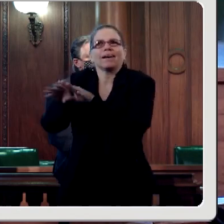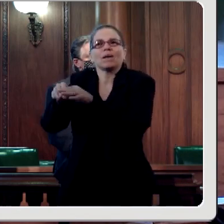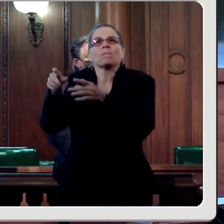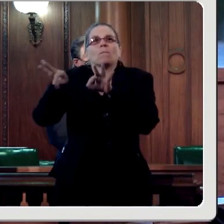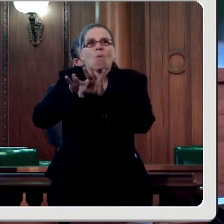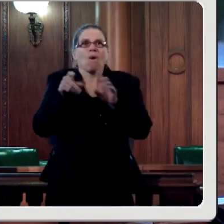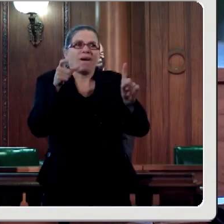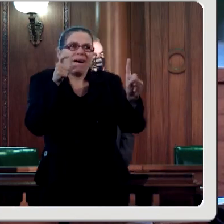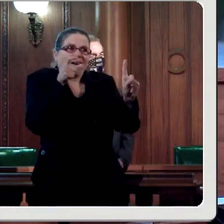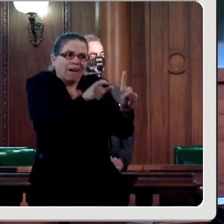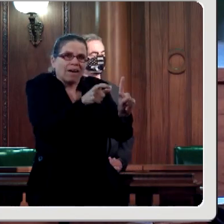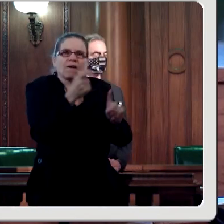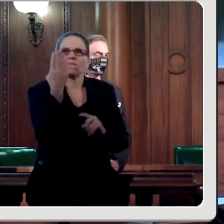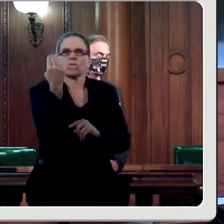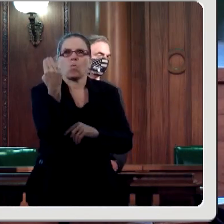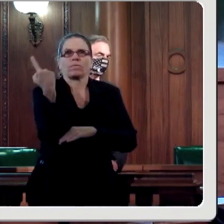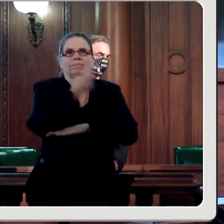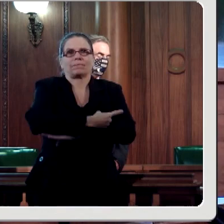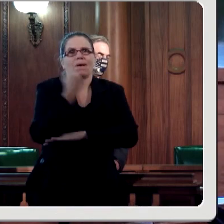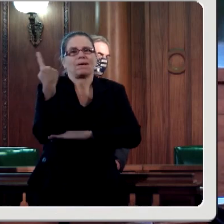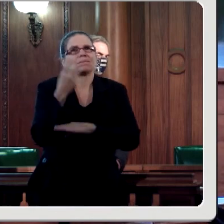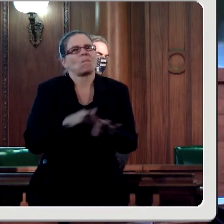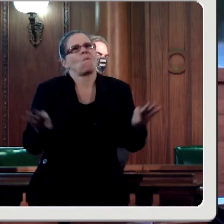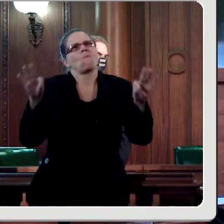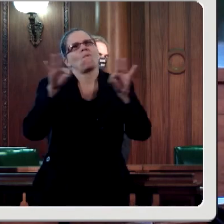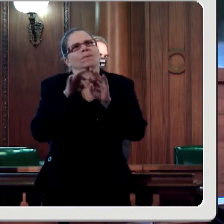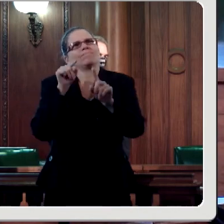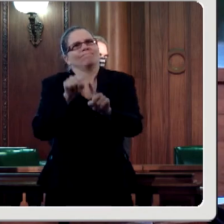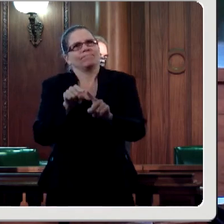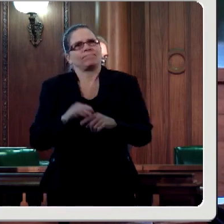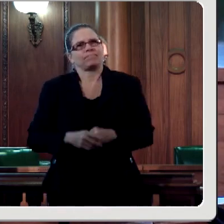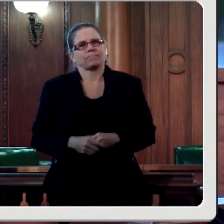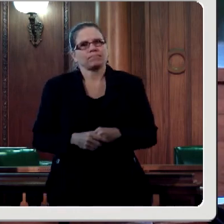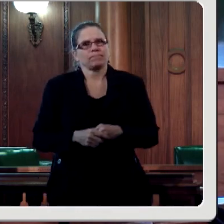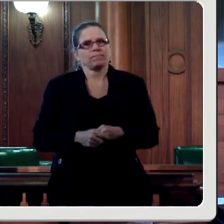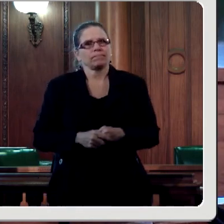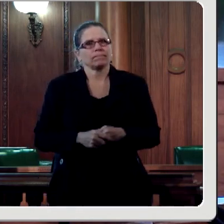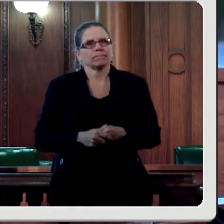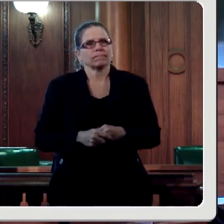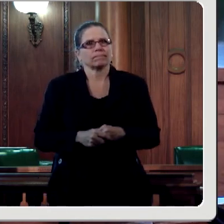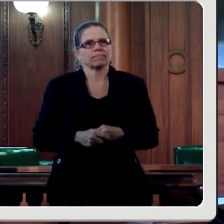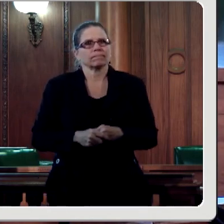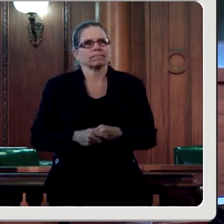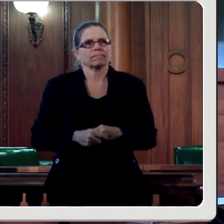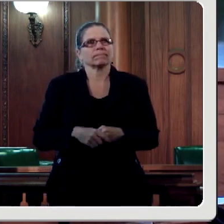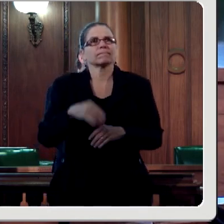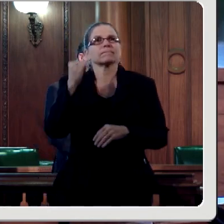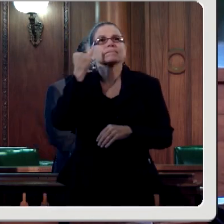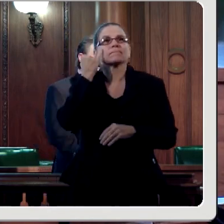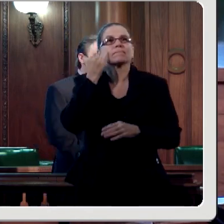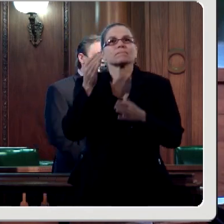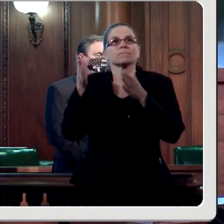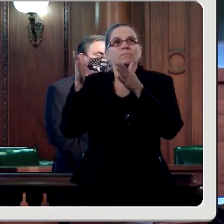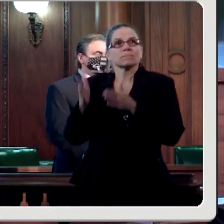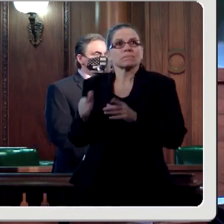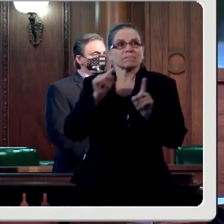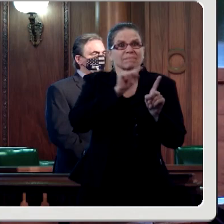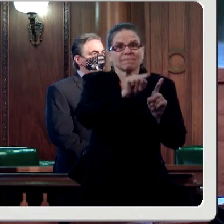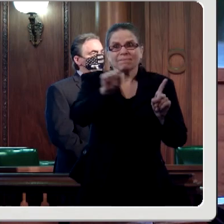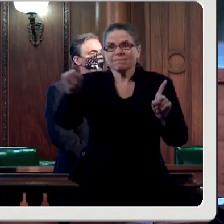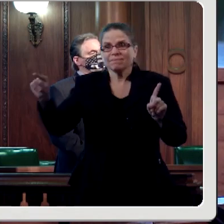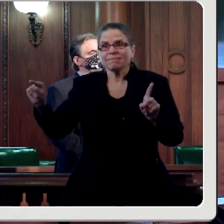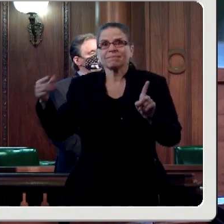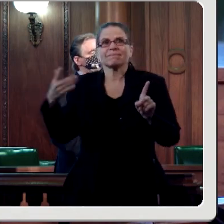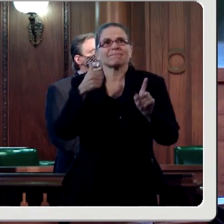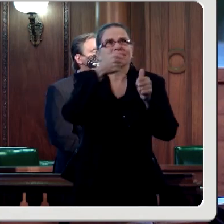way we're going to get a handle on stopping community spread is if individuals are participating,